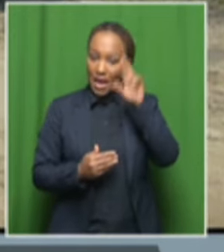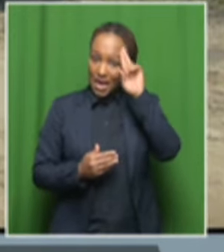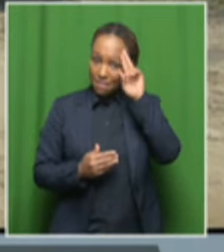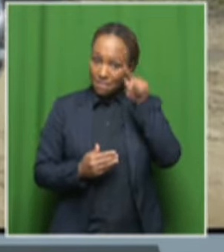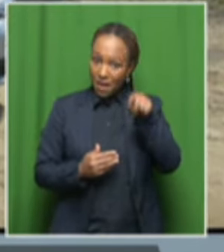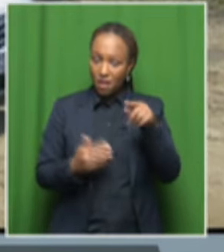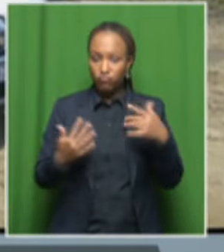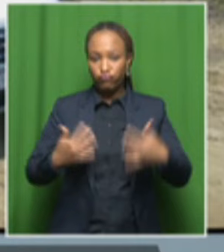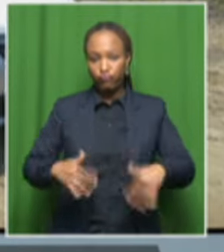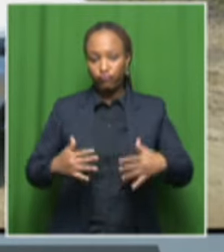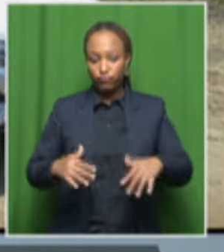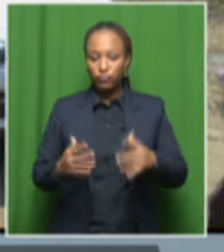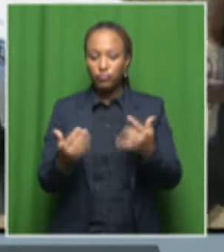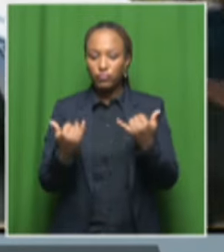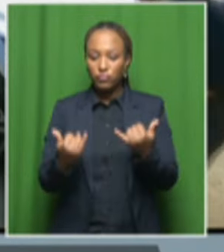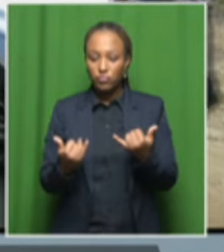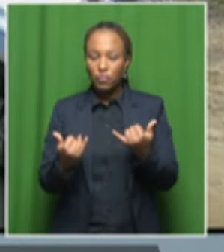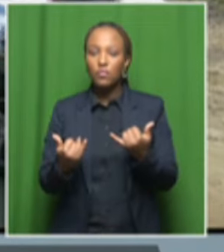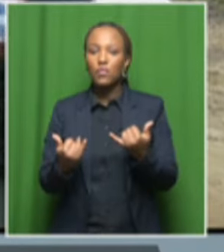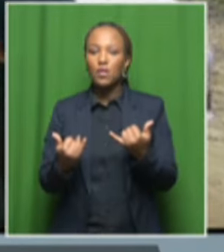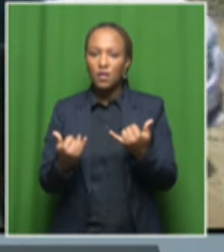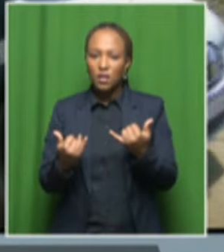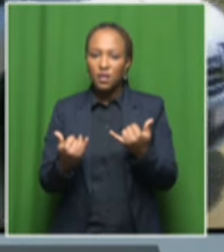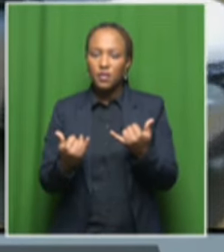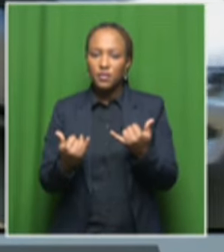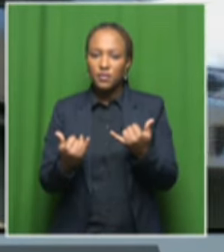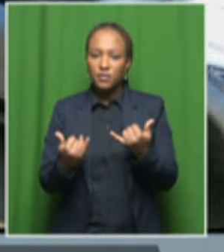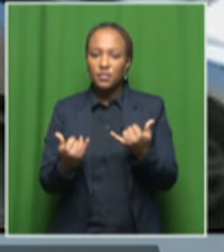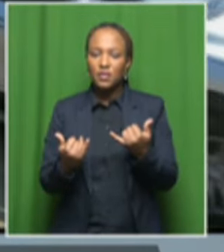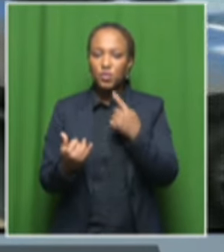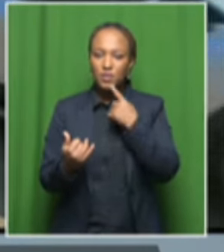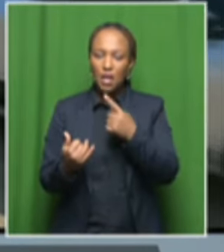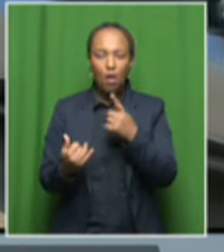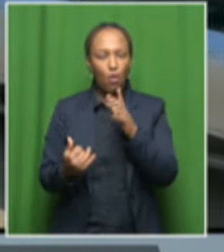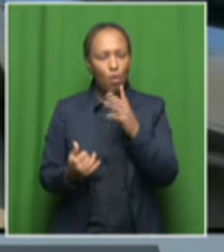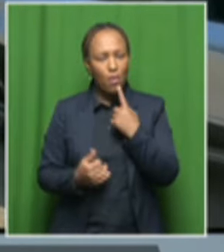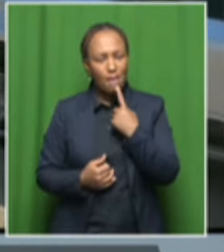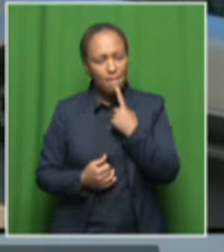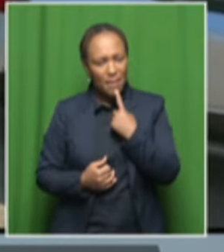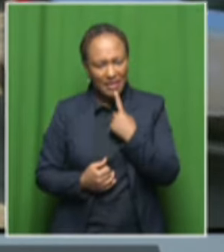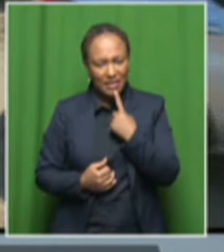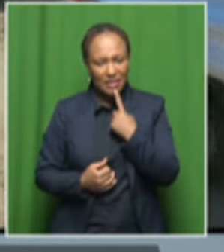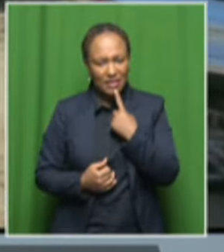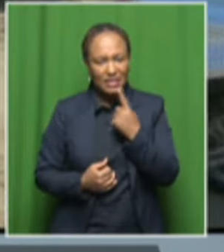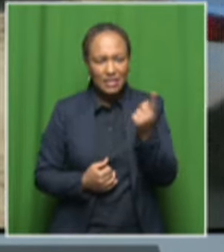her fighting back tears, saying, "I'm gonna miss this man."